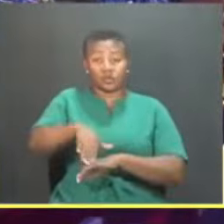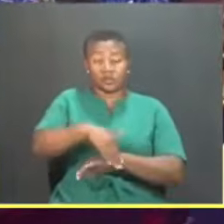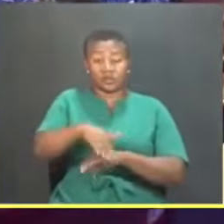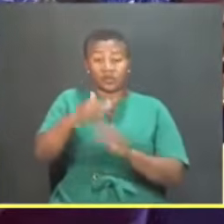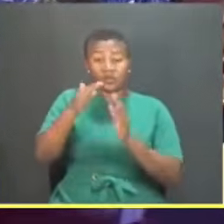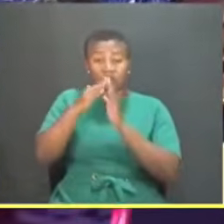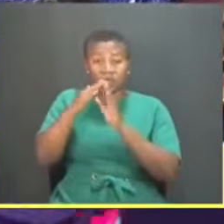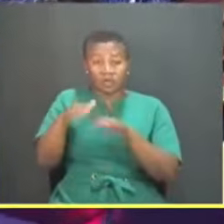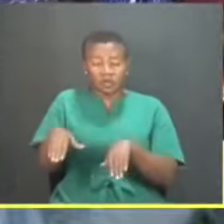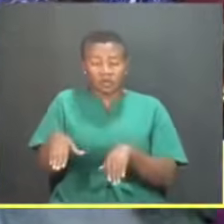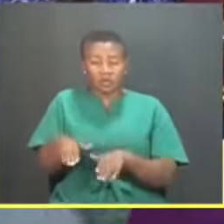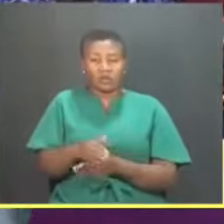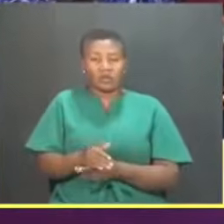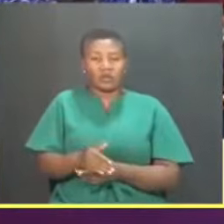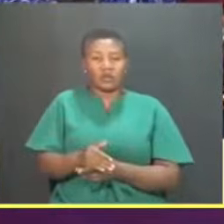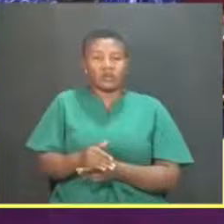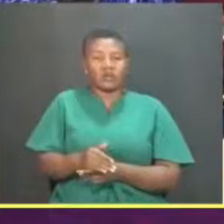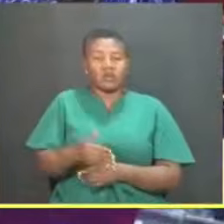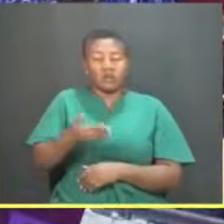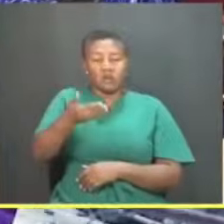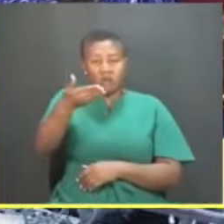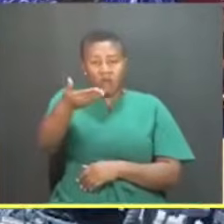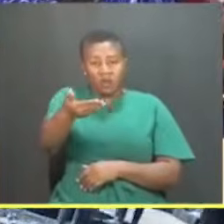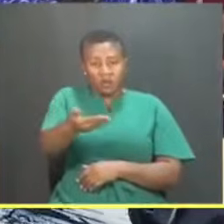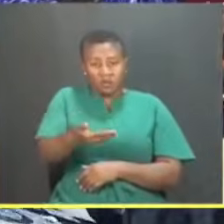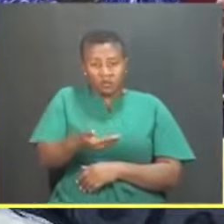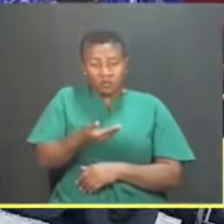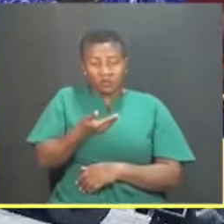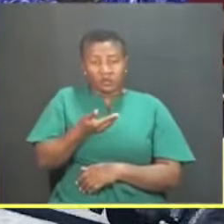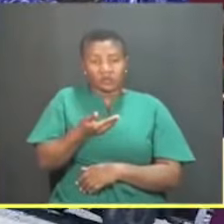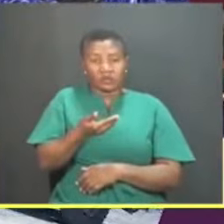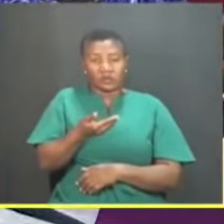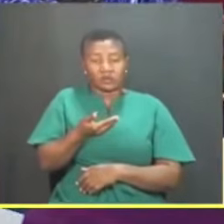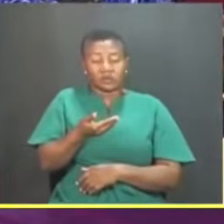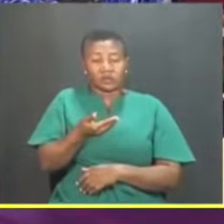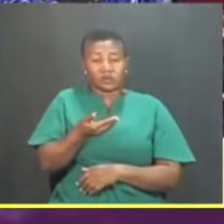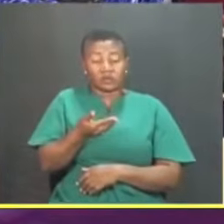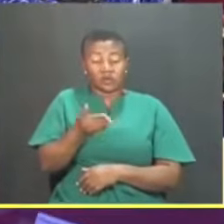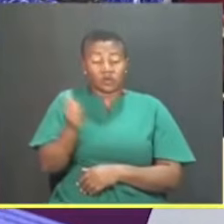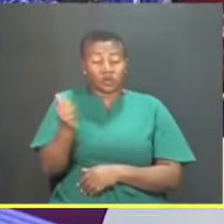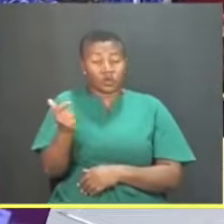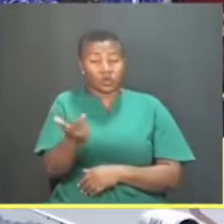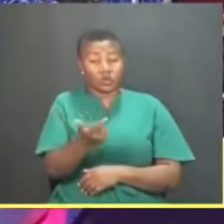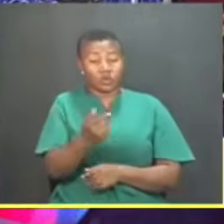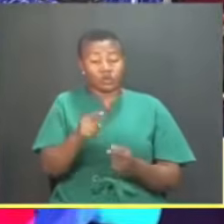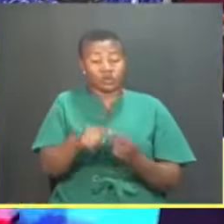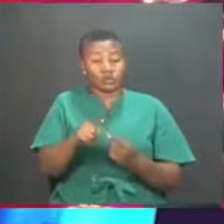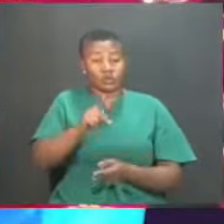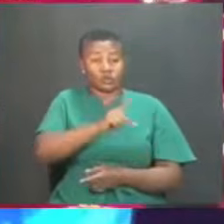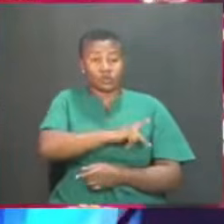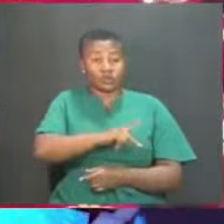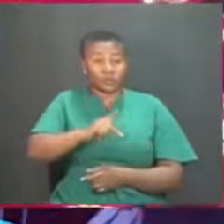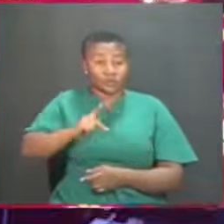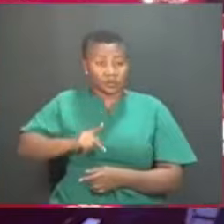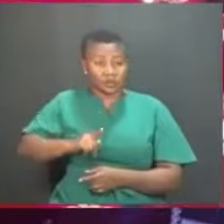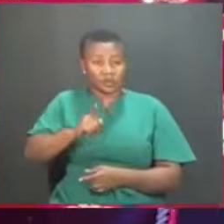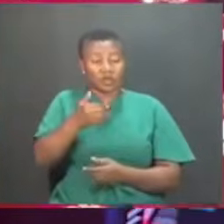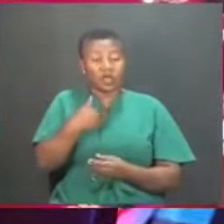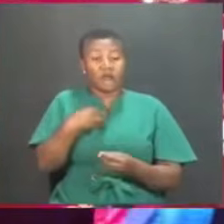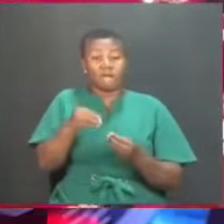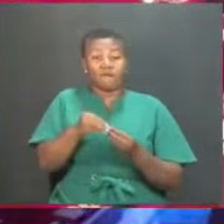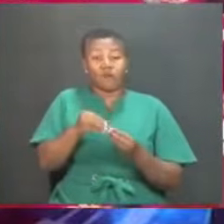House, I warmly welcome you to Parliament. You have a lot of your members